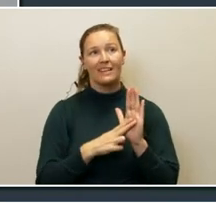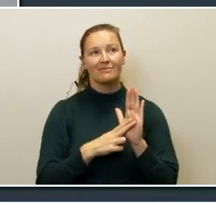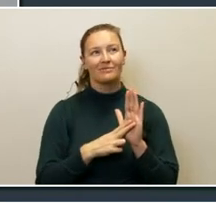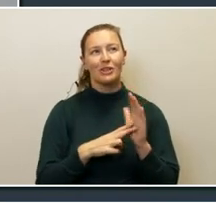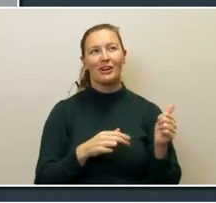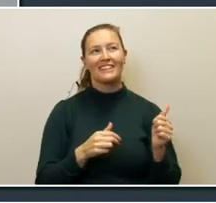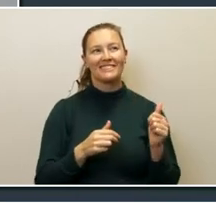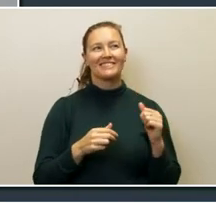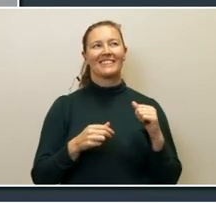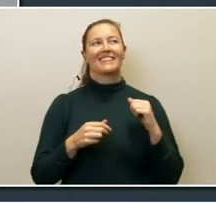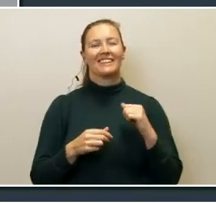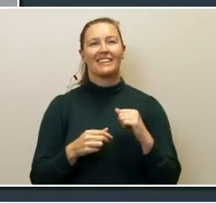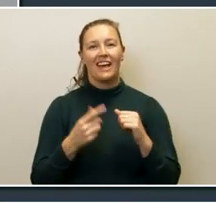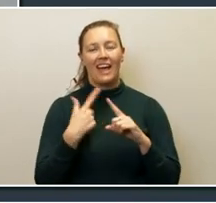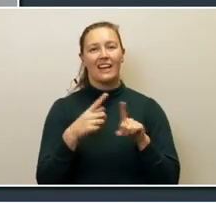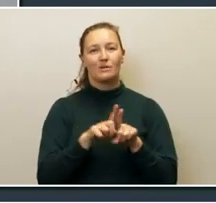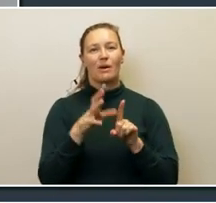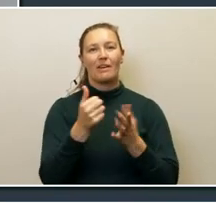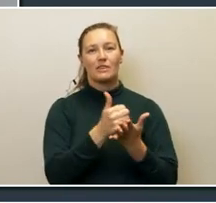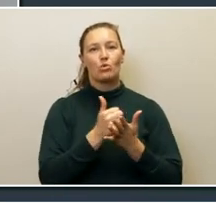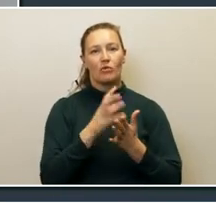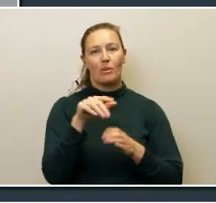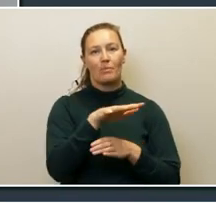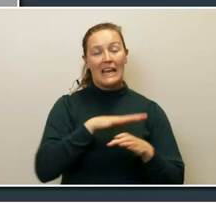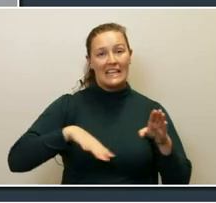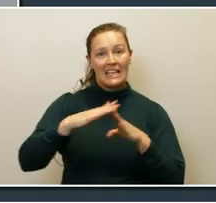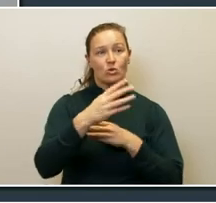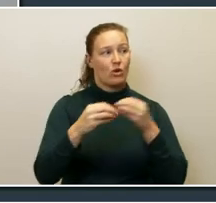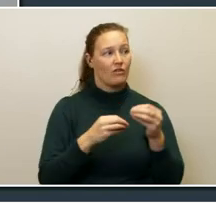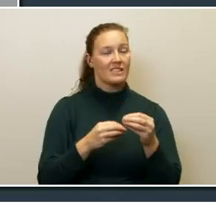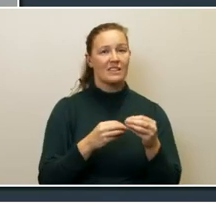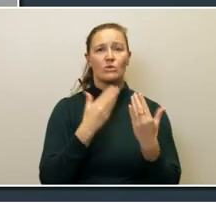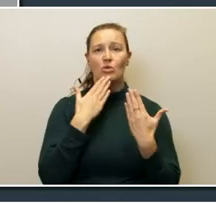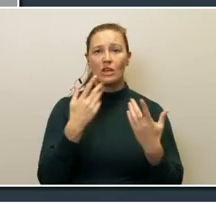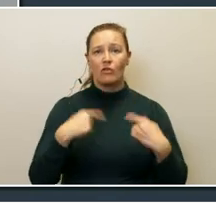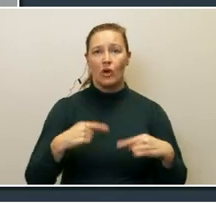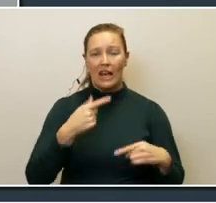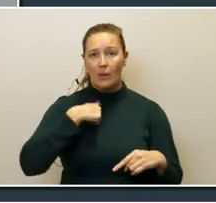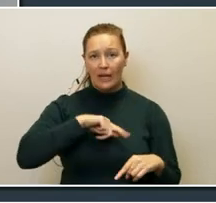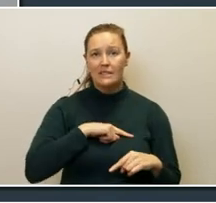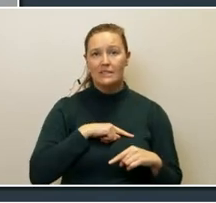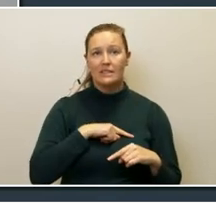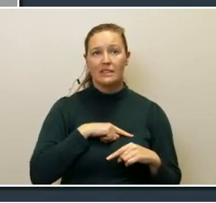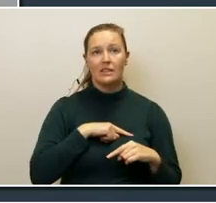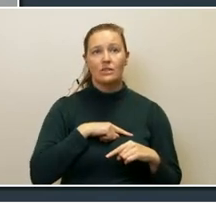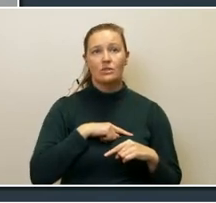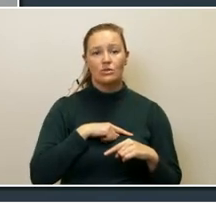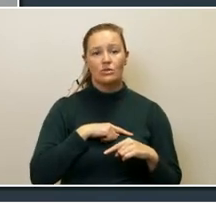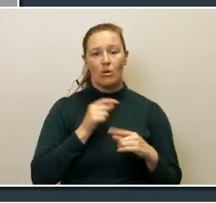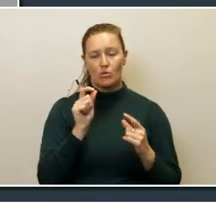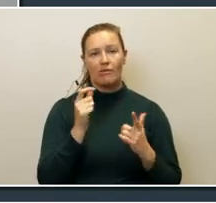also have the support of the National Office. So thank you for enabling us to make this